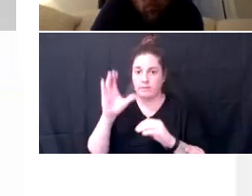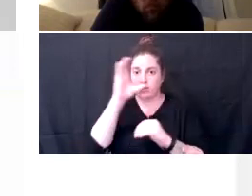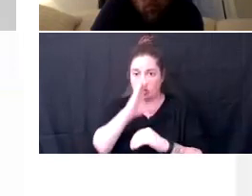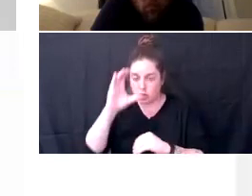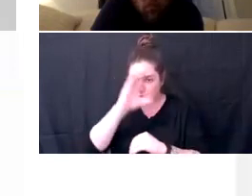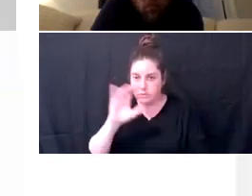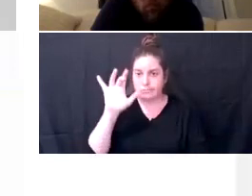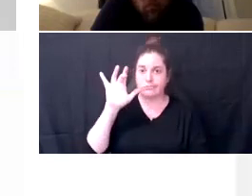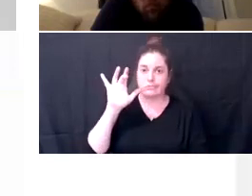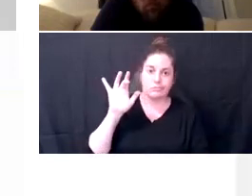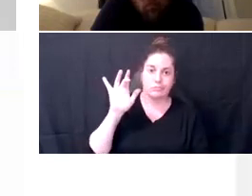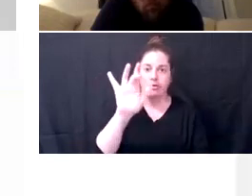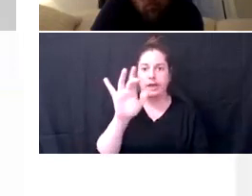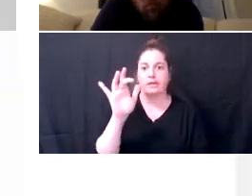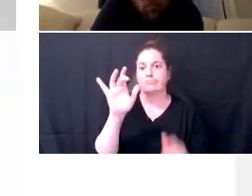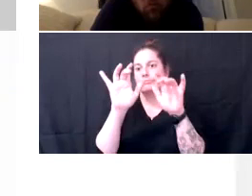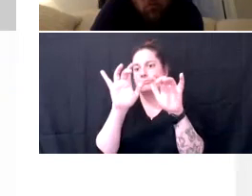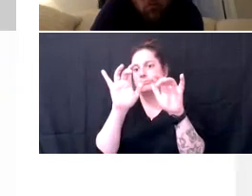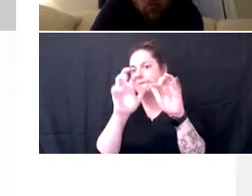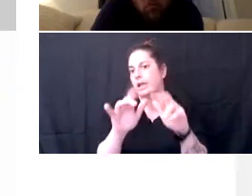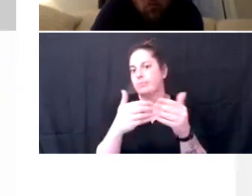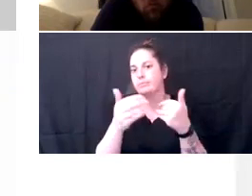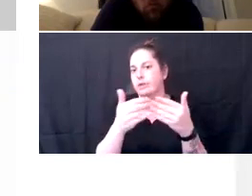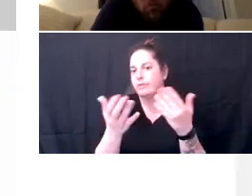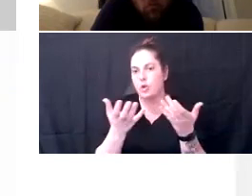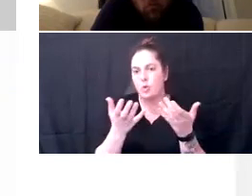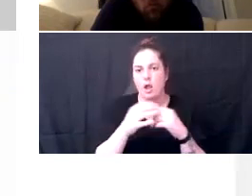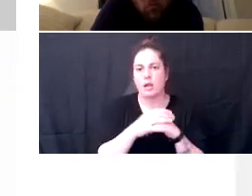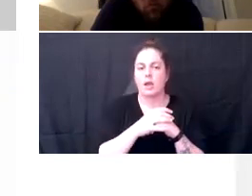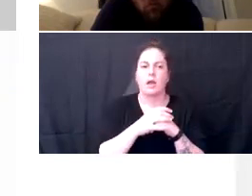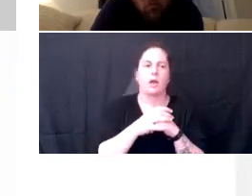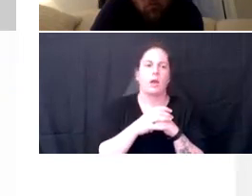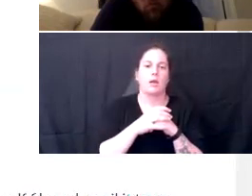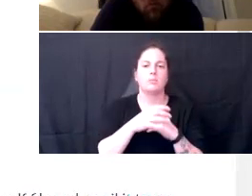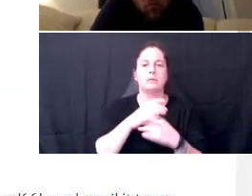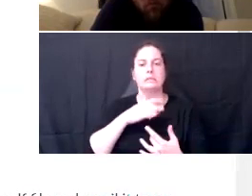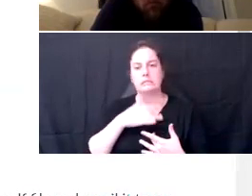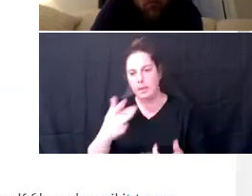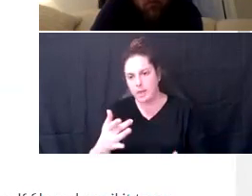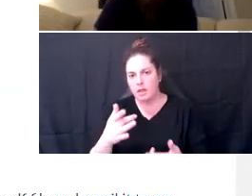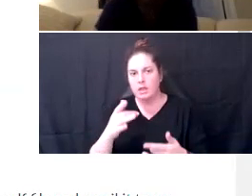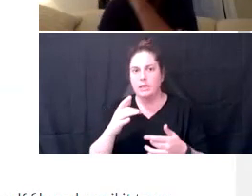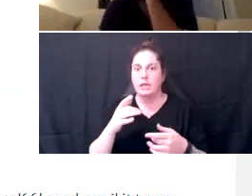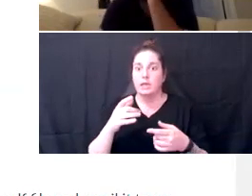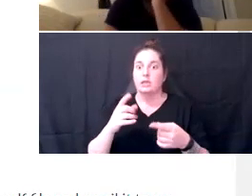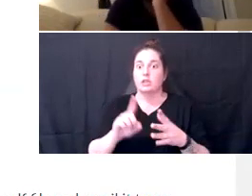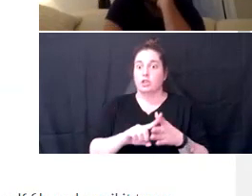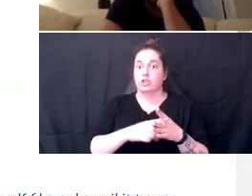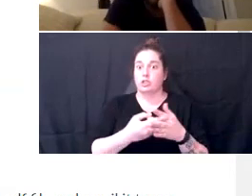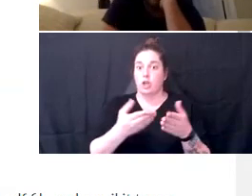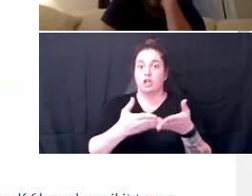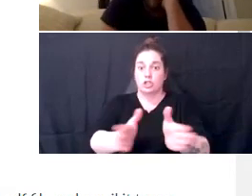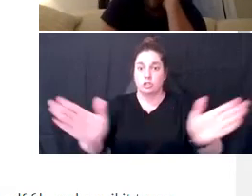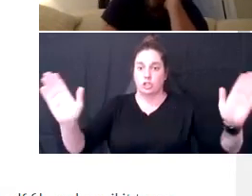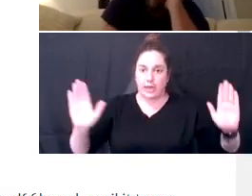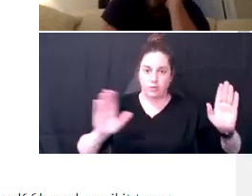what it is you're looking for. What typically has to happen is that you'll do a broad search on one of these 5 categories,